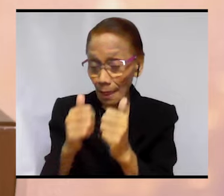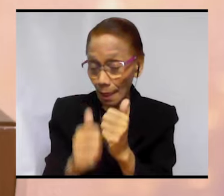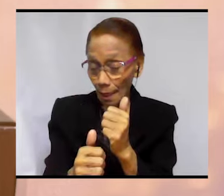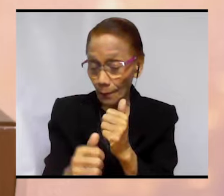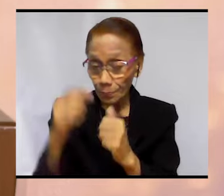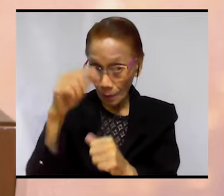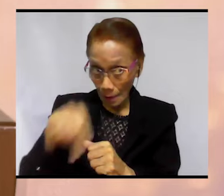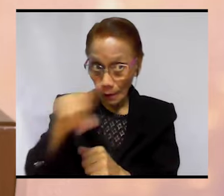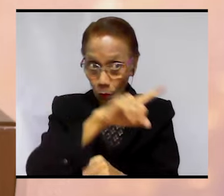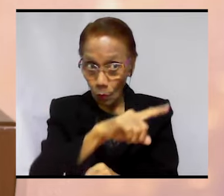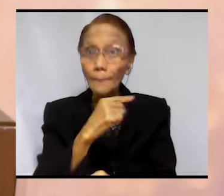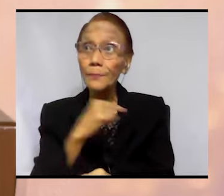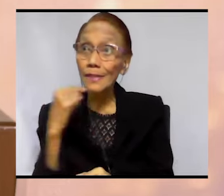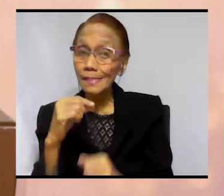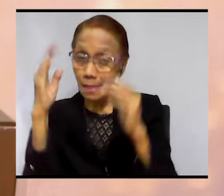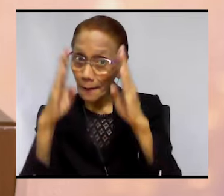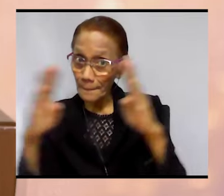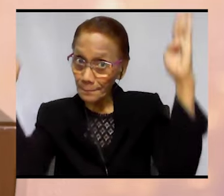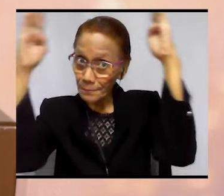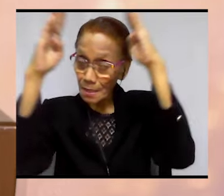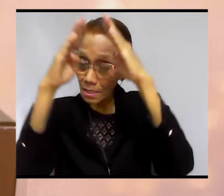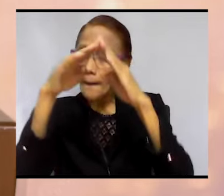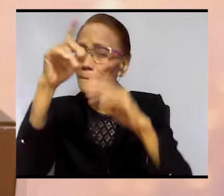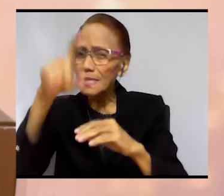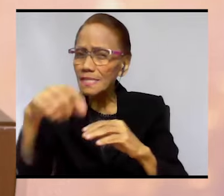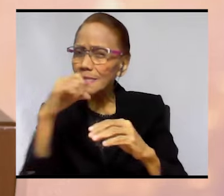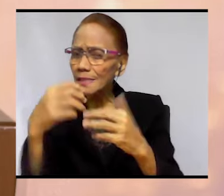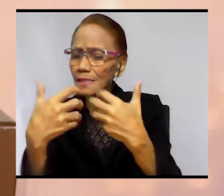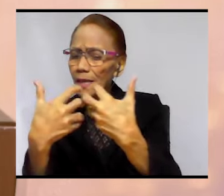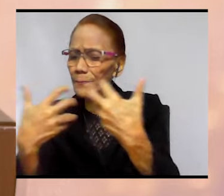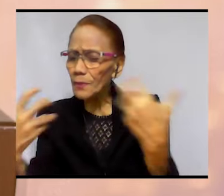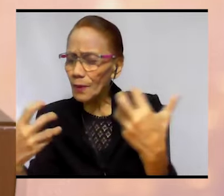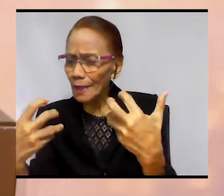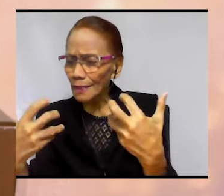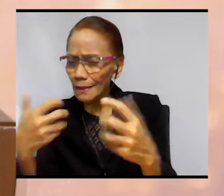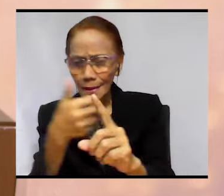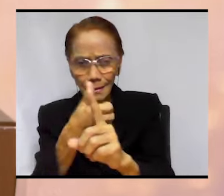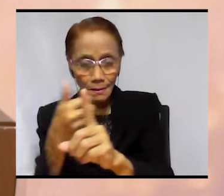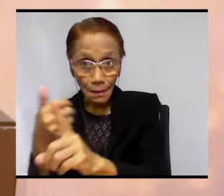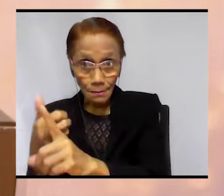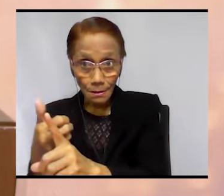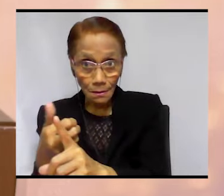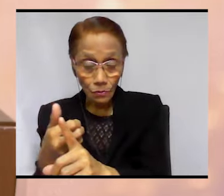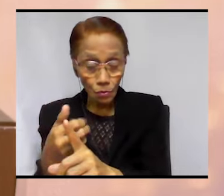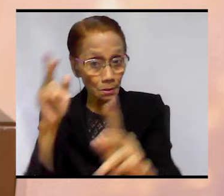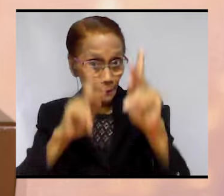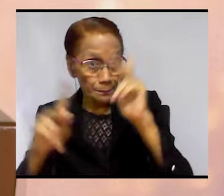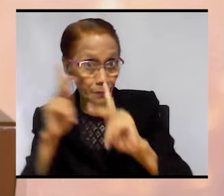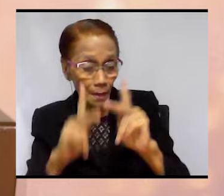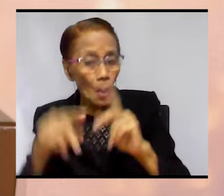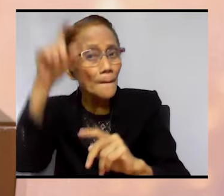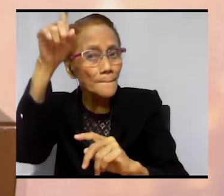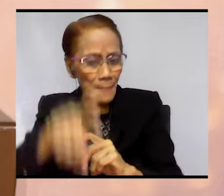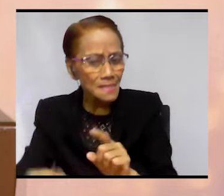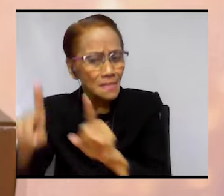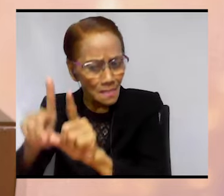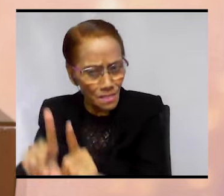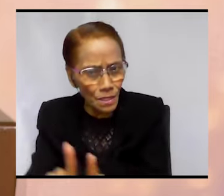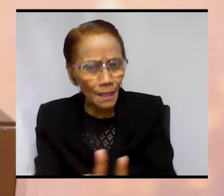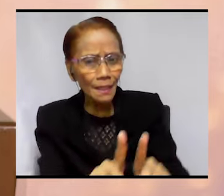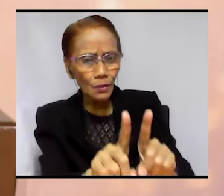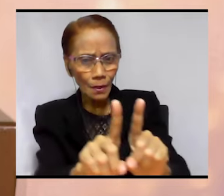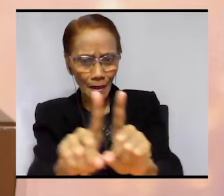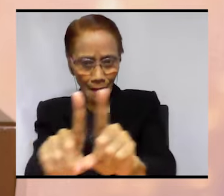words, we priests and bishops must not separate ourselves from the faithful, but must journey with